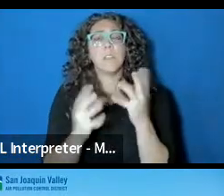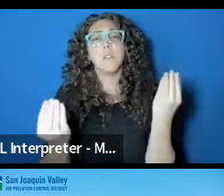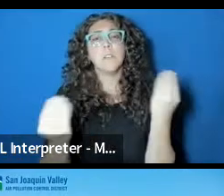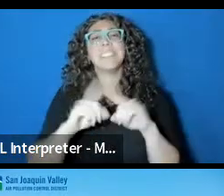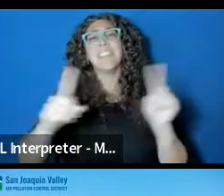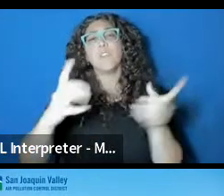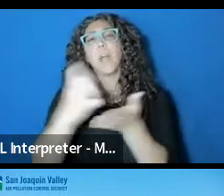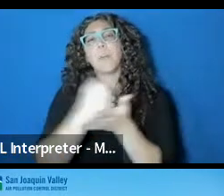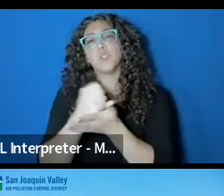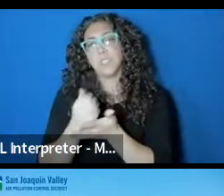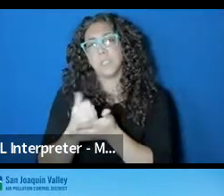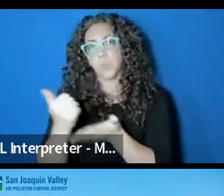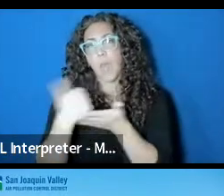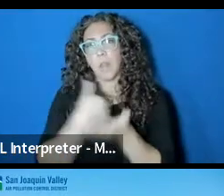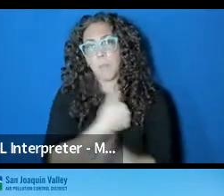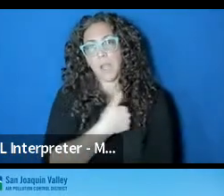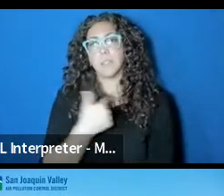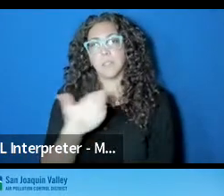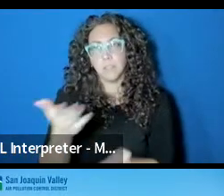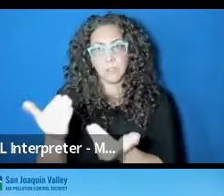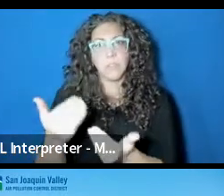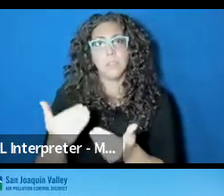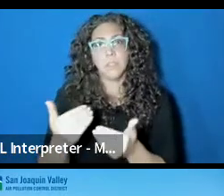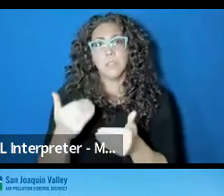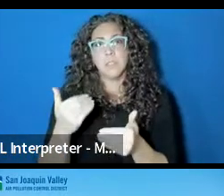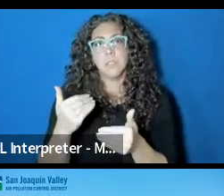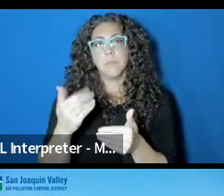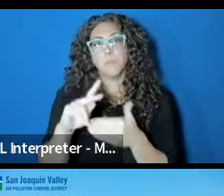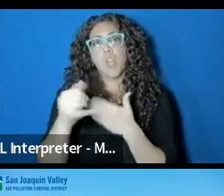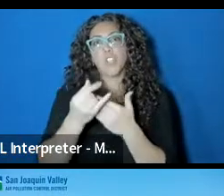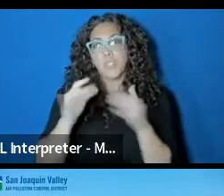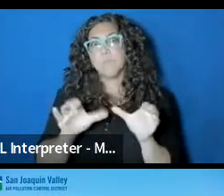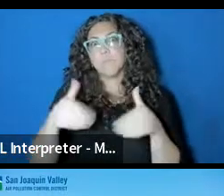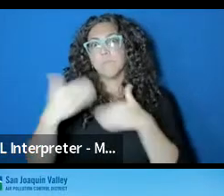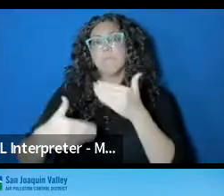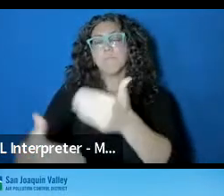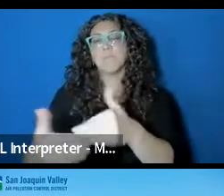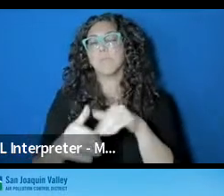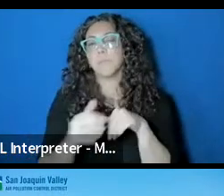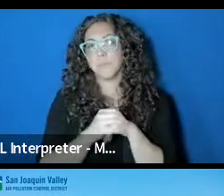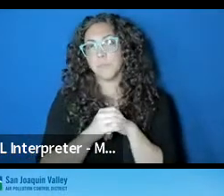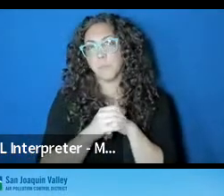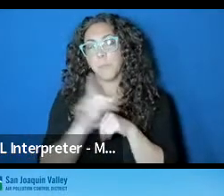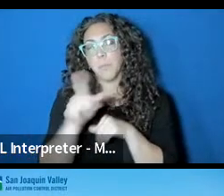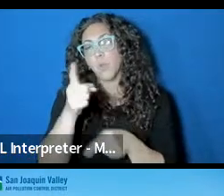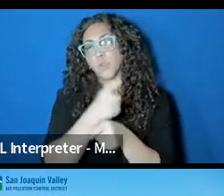to still be able to do these projects. But yeah, that's correct, Hector.